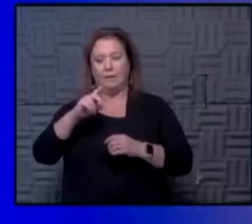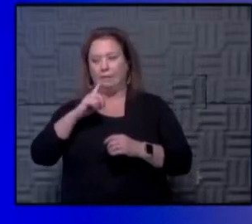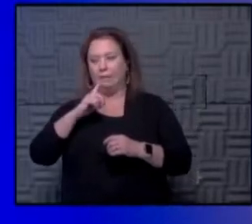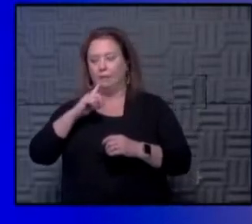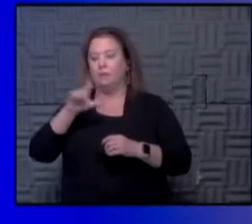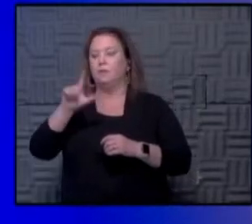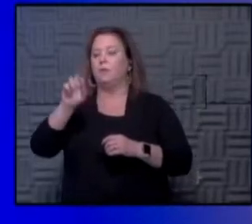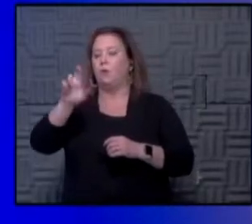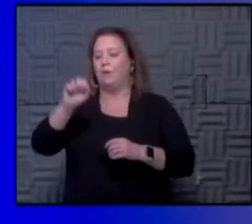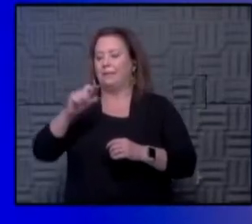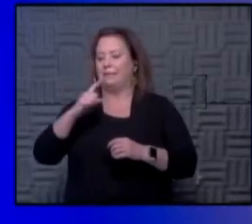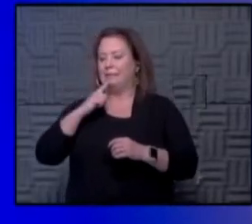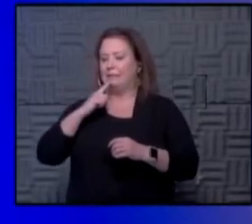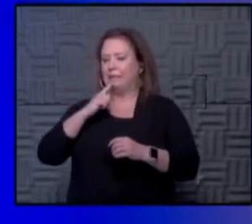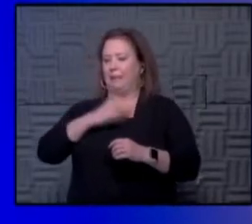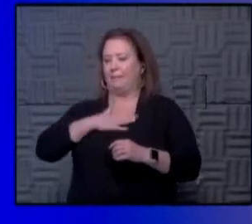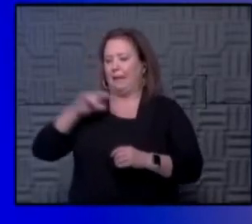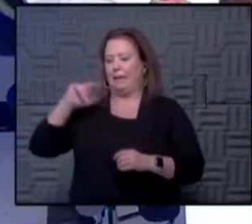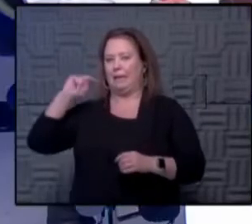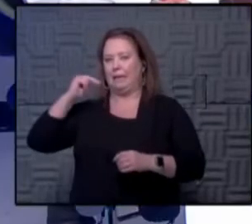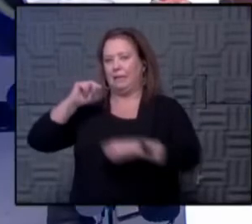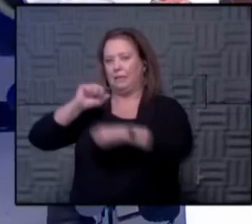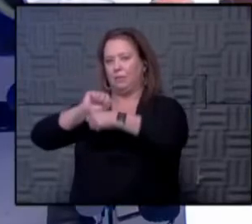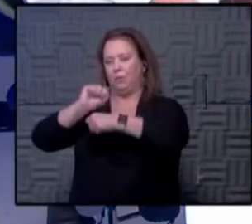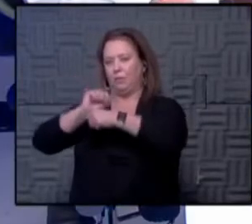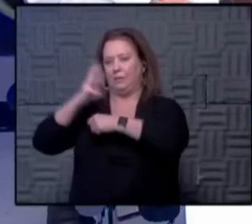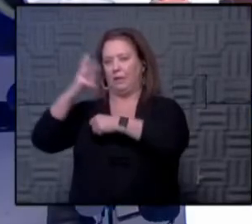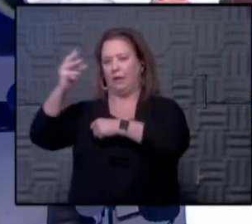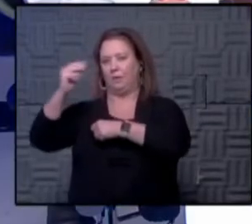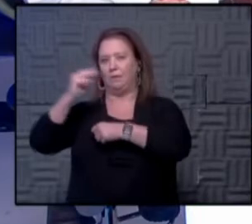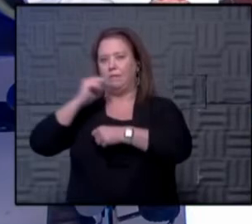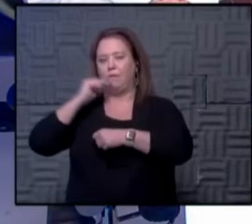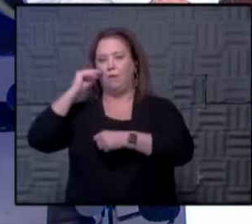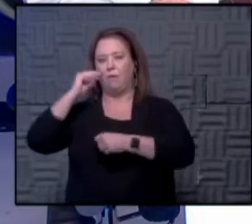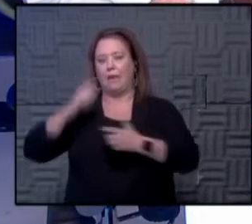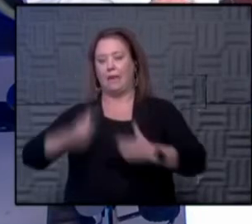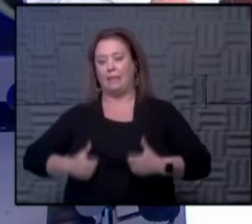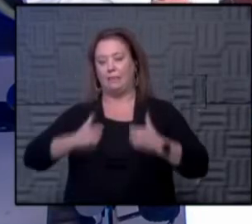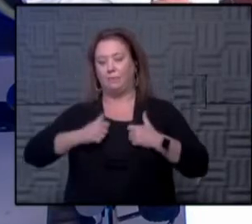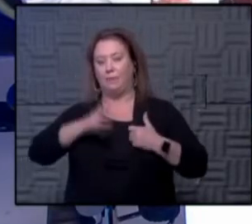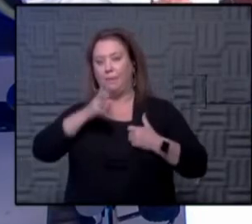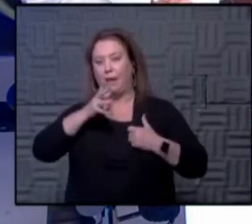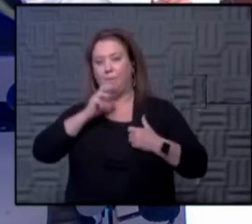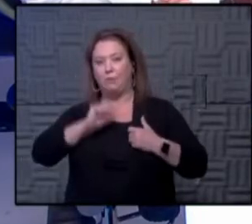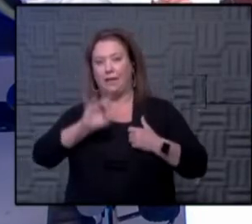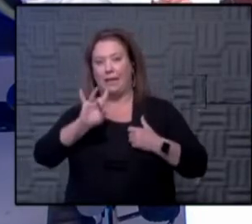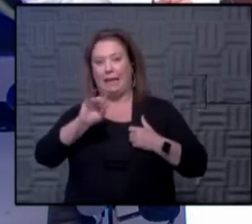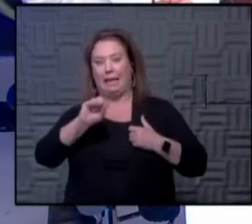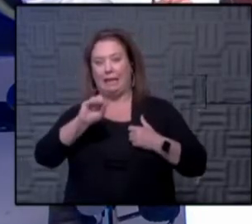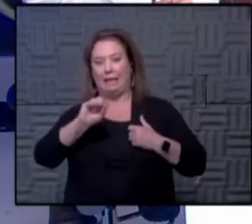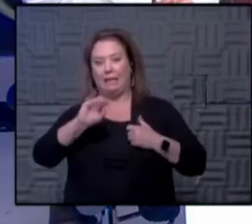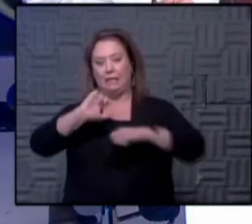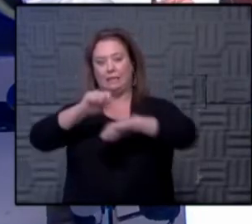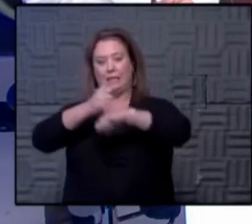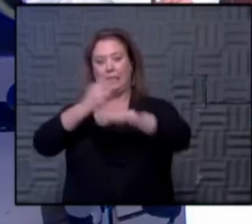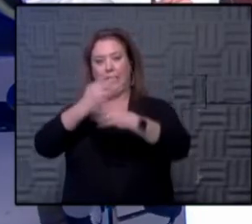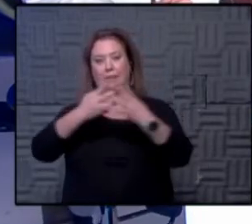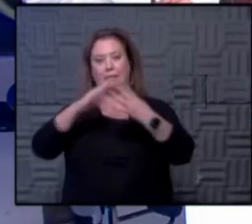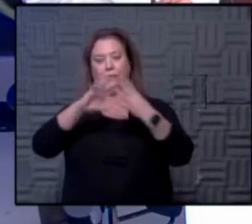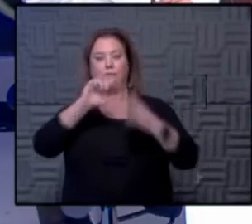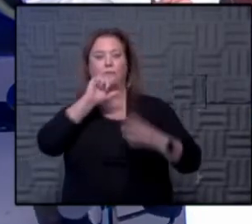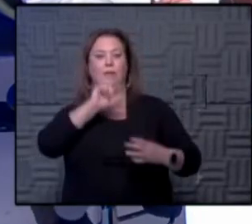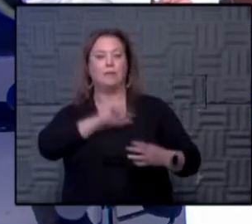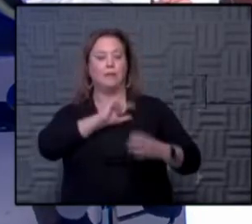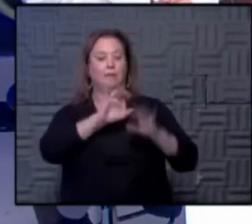saying that my niece who works outside the home and lives with my 80-year-old mom is setting up a schedule for Thanksgiving